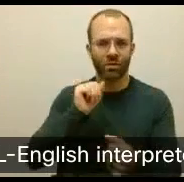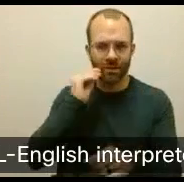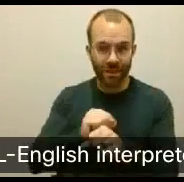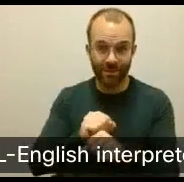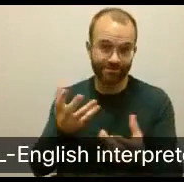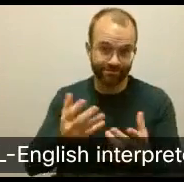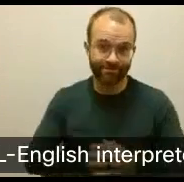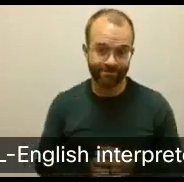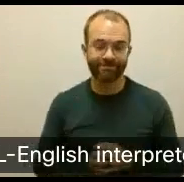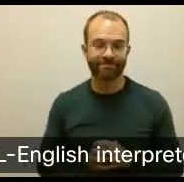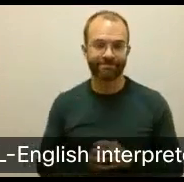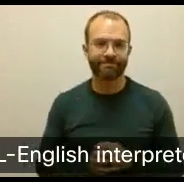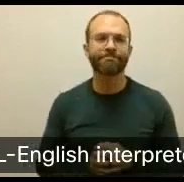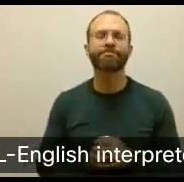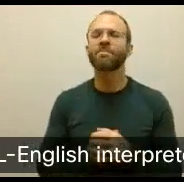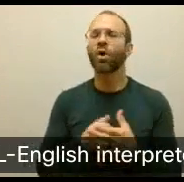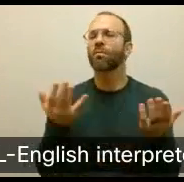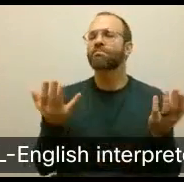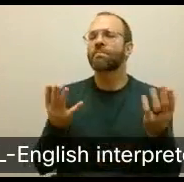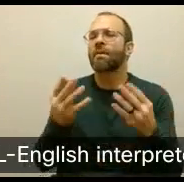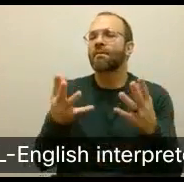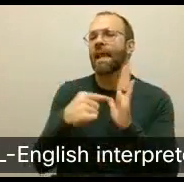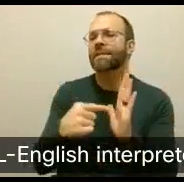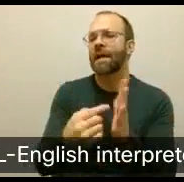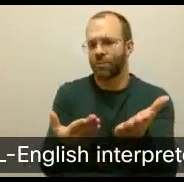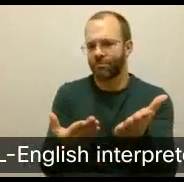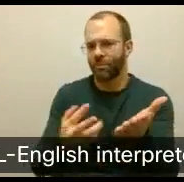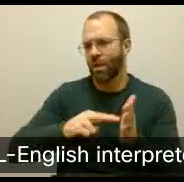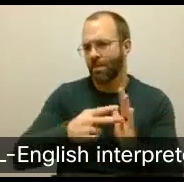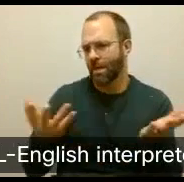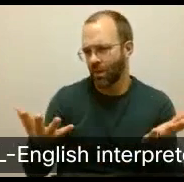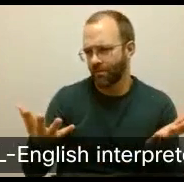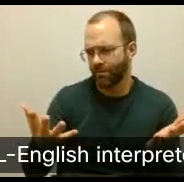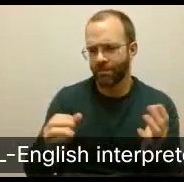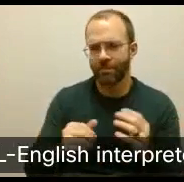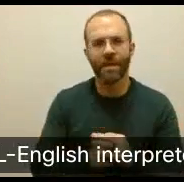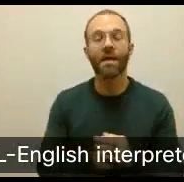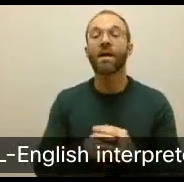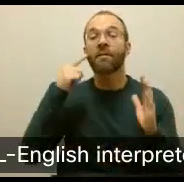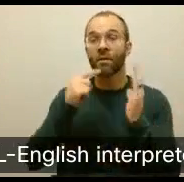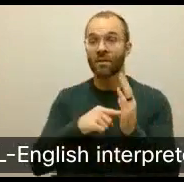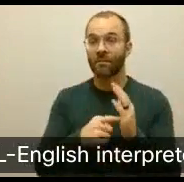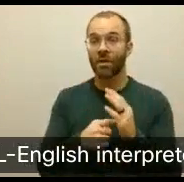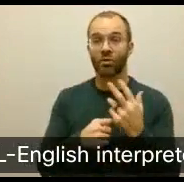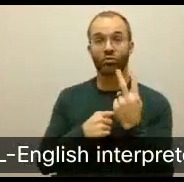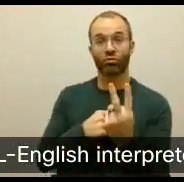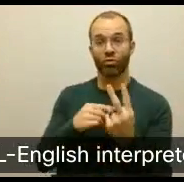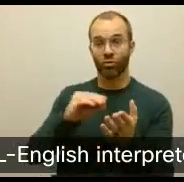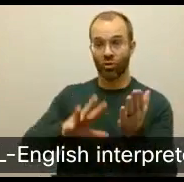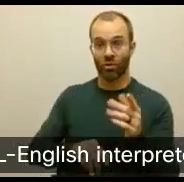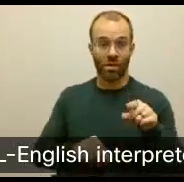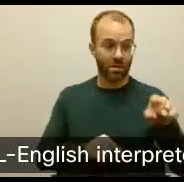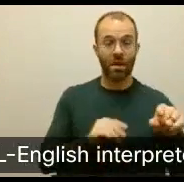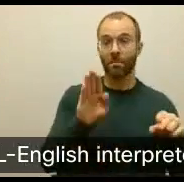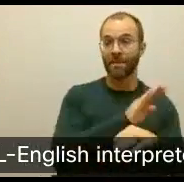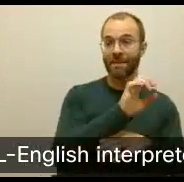An example of what I mean by this. Let's say that we have two students, one from the business admin